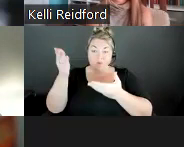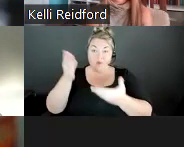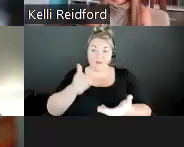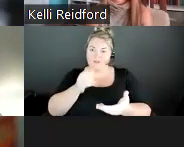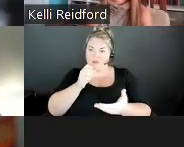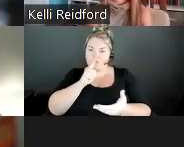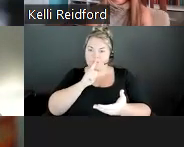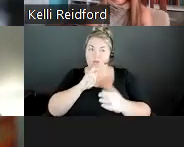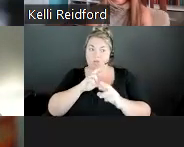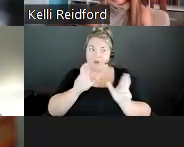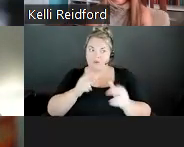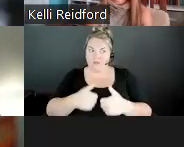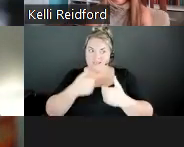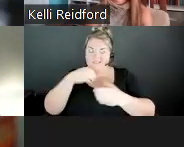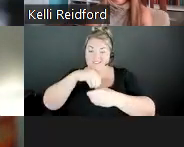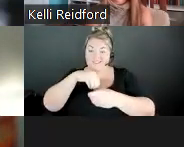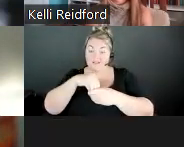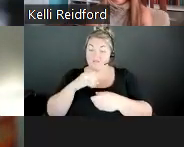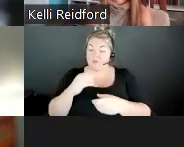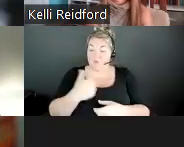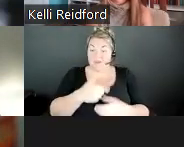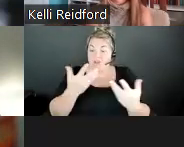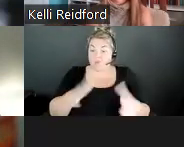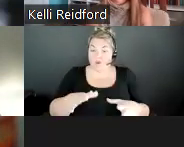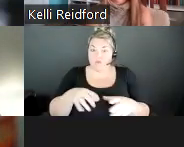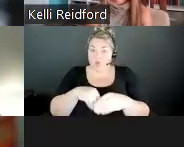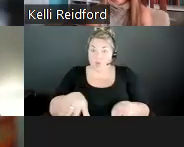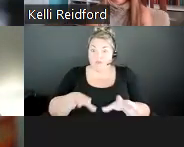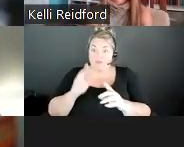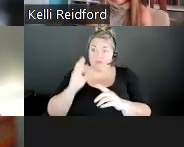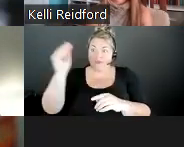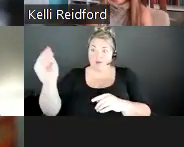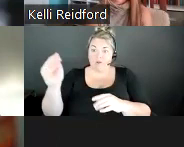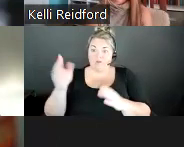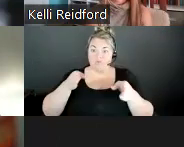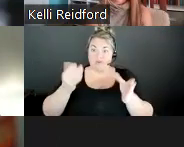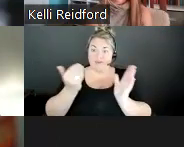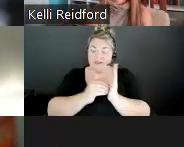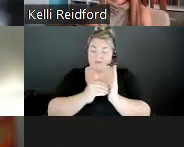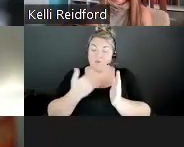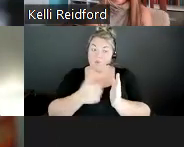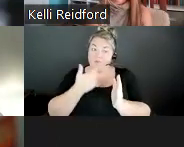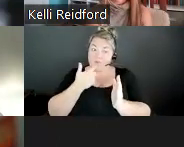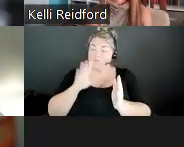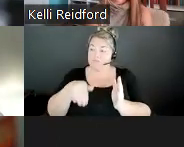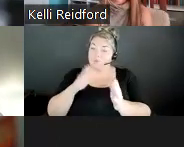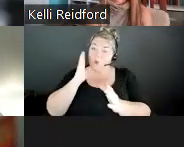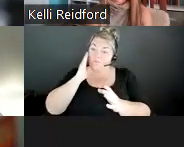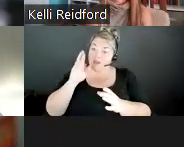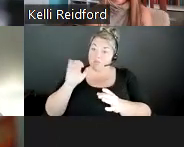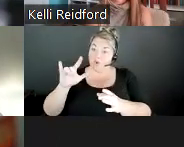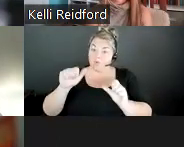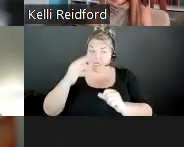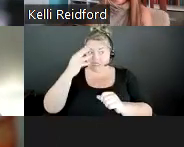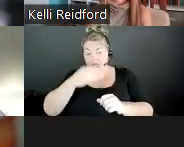to live inside, so we didn't want to lose them back to the street again. So we had them unroll their bedrolls and they could